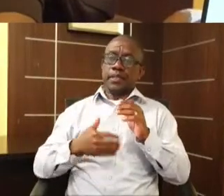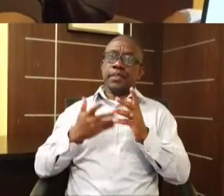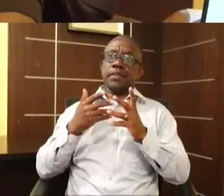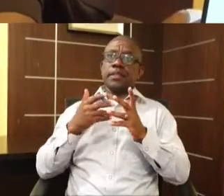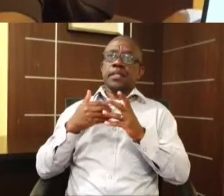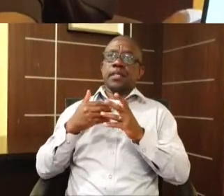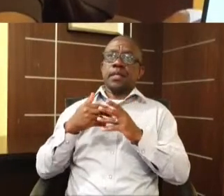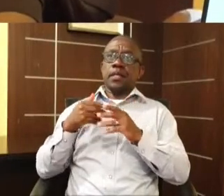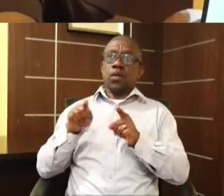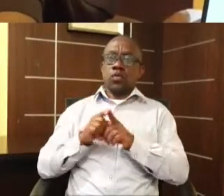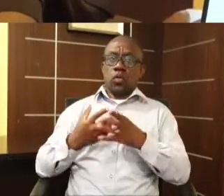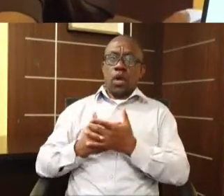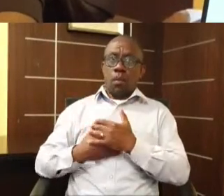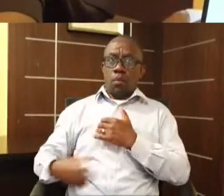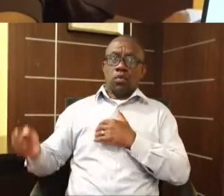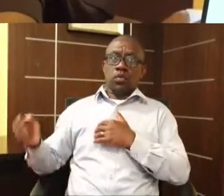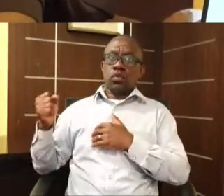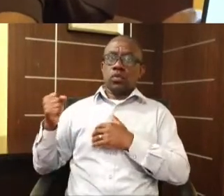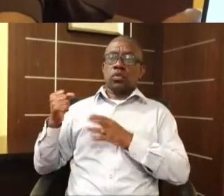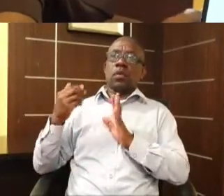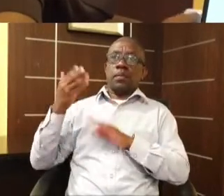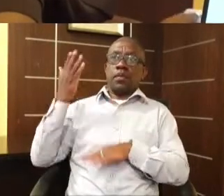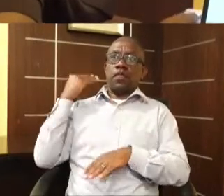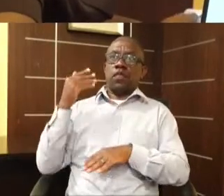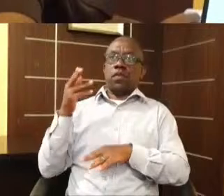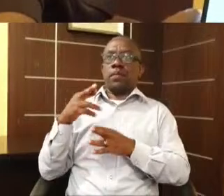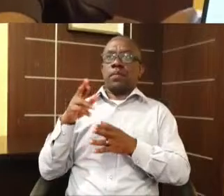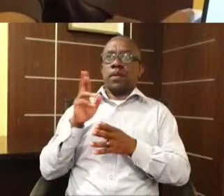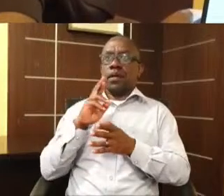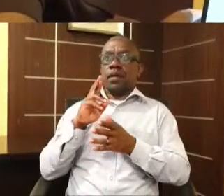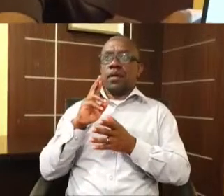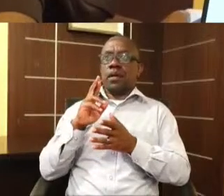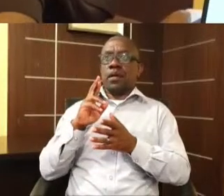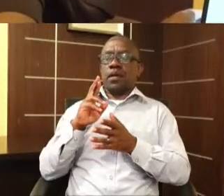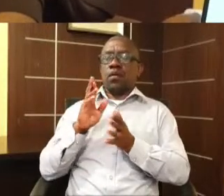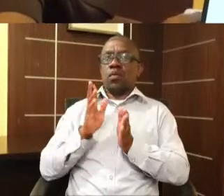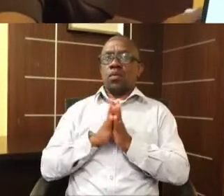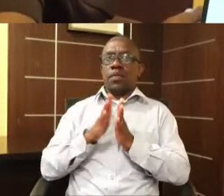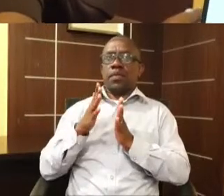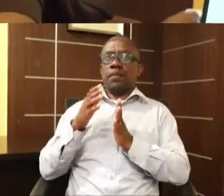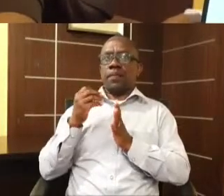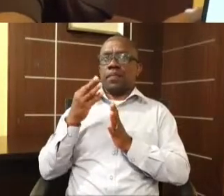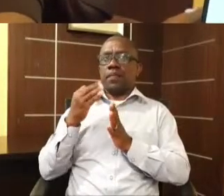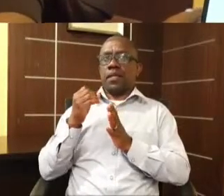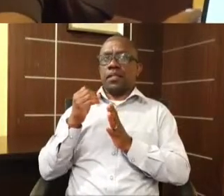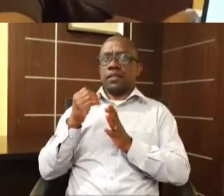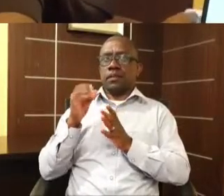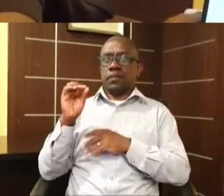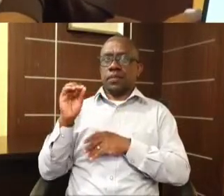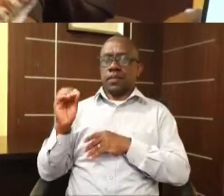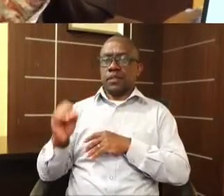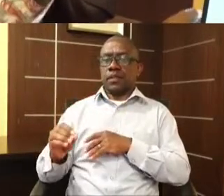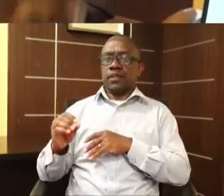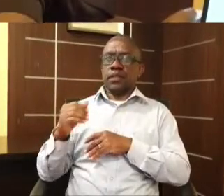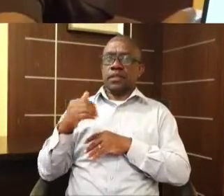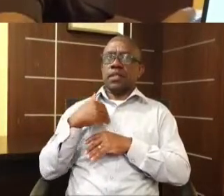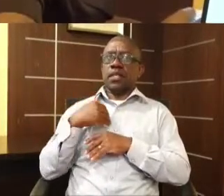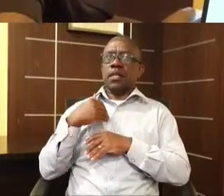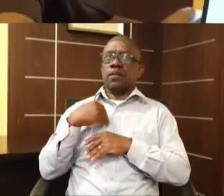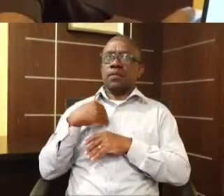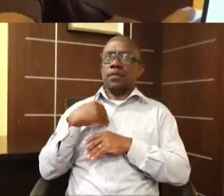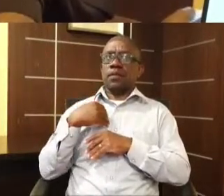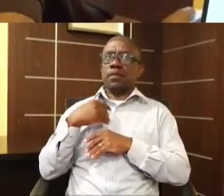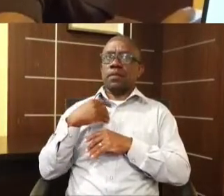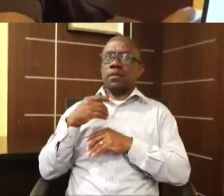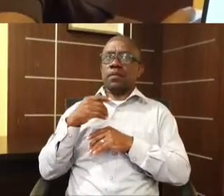was also quite high, with almost 30% of women, abortion rate